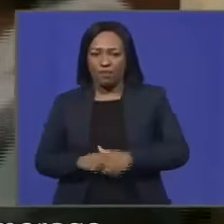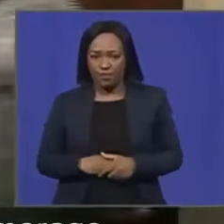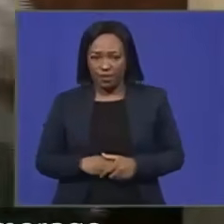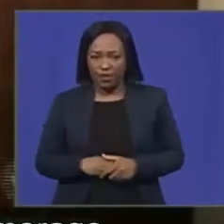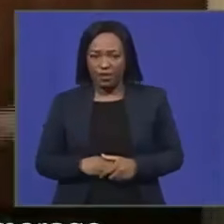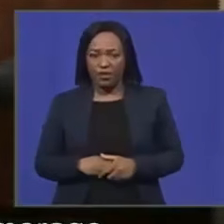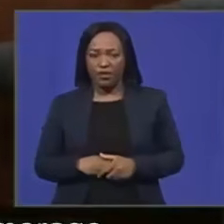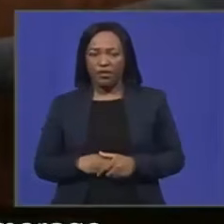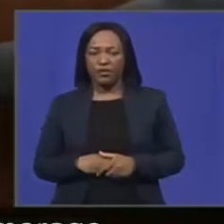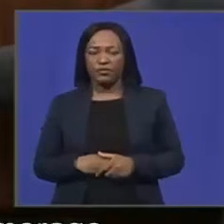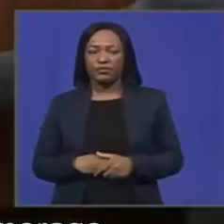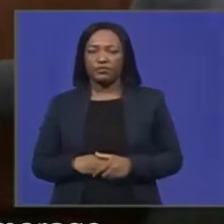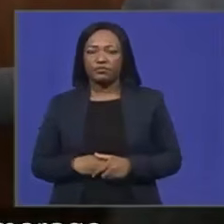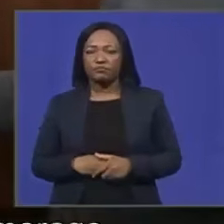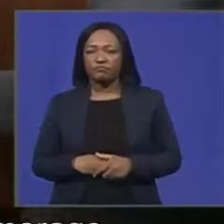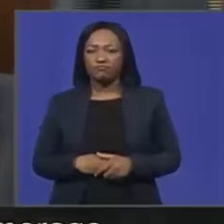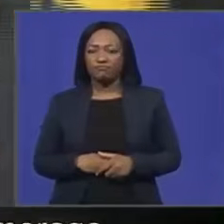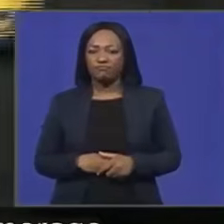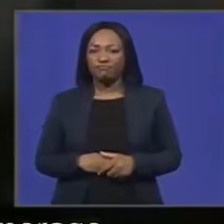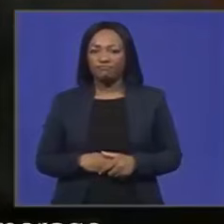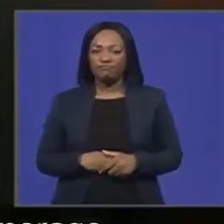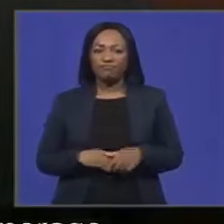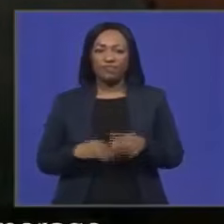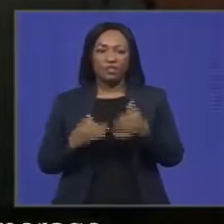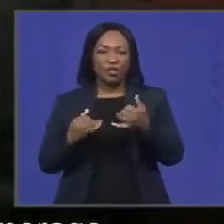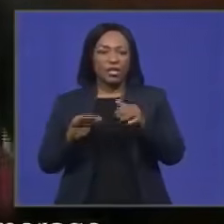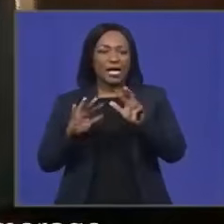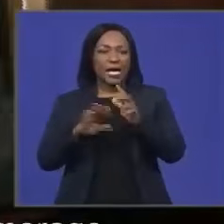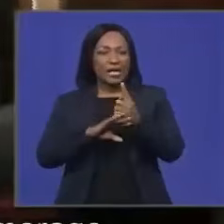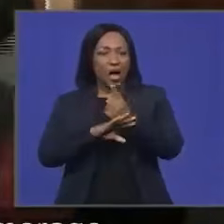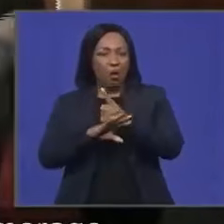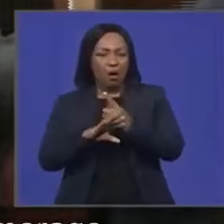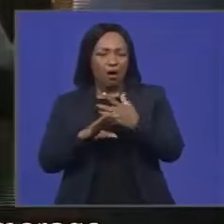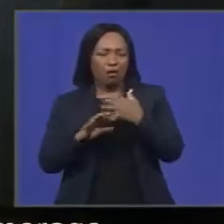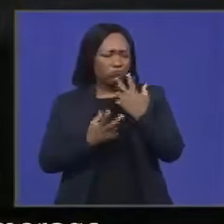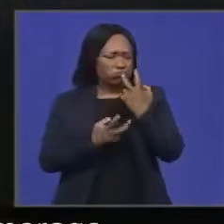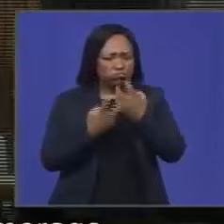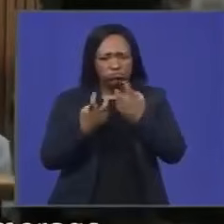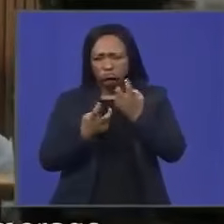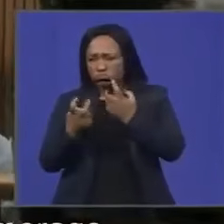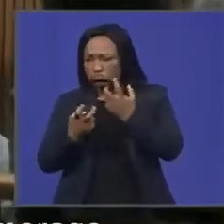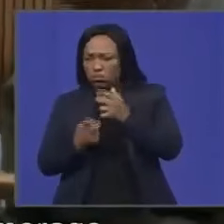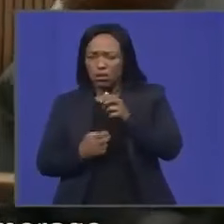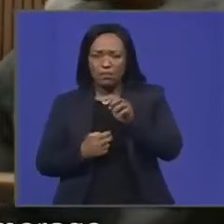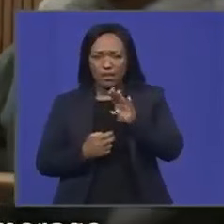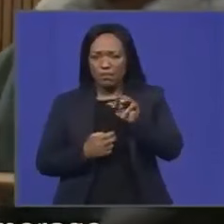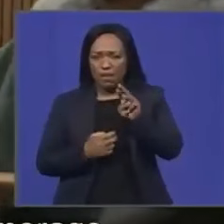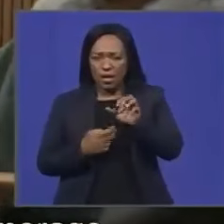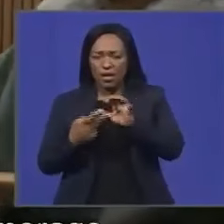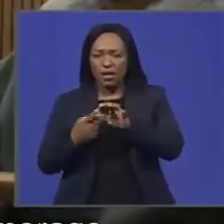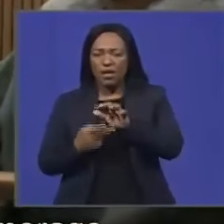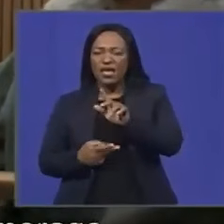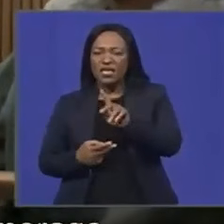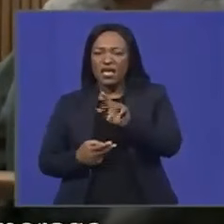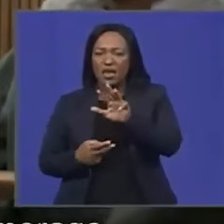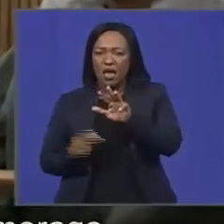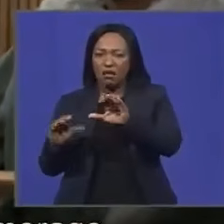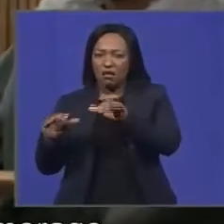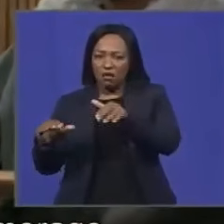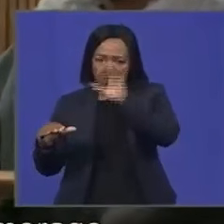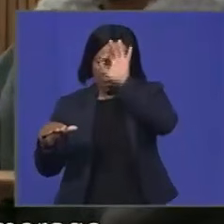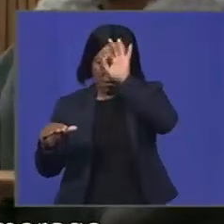Letsholo phuruphutso le le tsereng diura di ka nna robedi le boduditse ke batlhankedi ba BMA maloko a K9 unit le